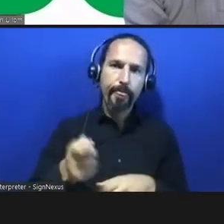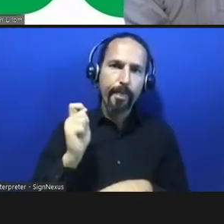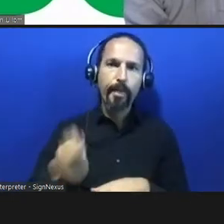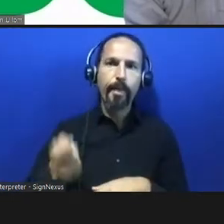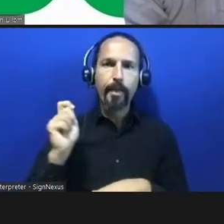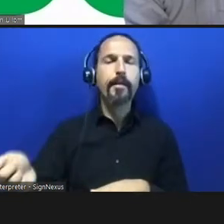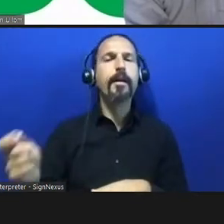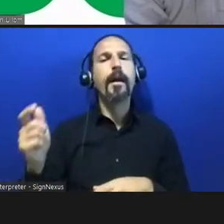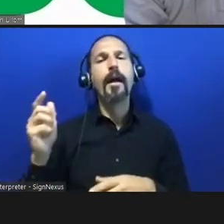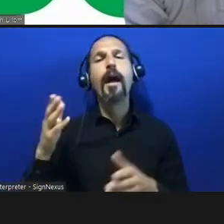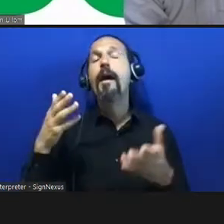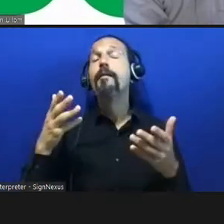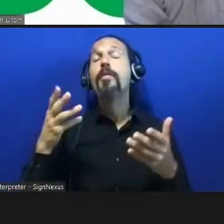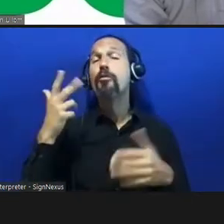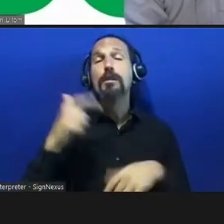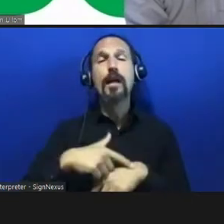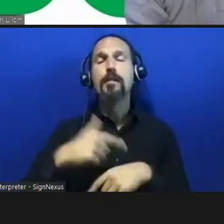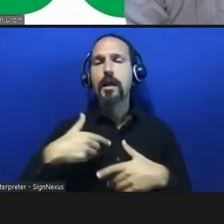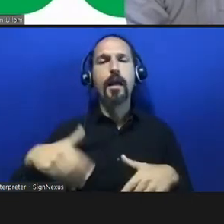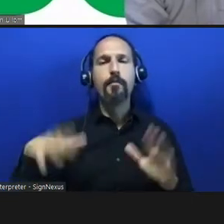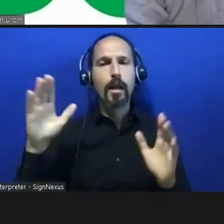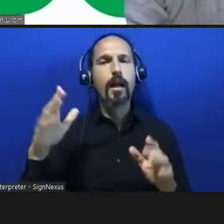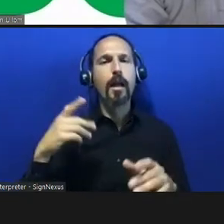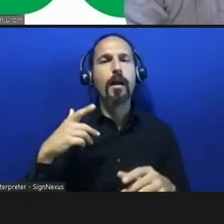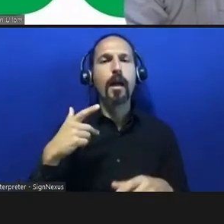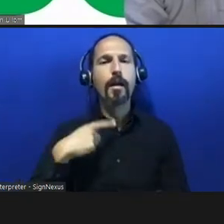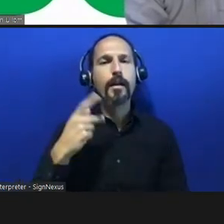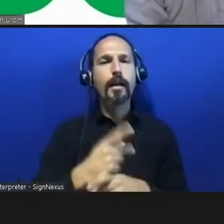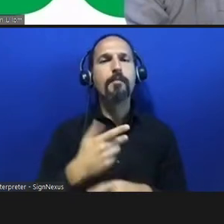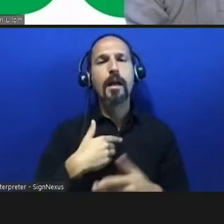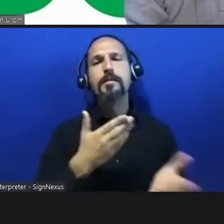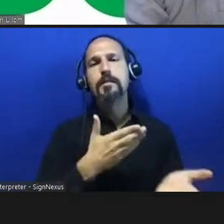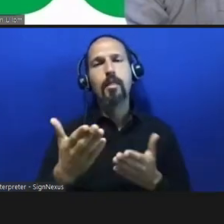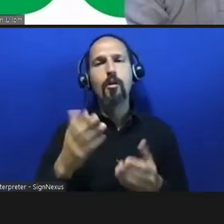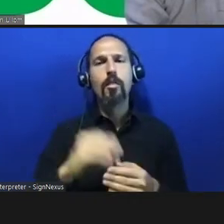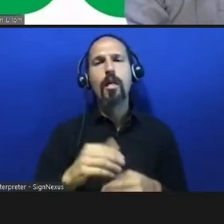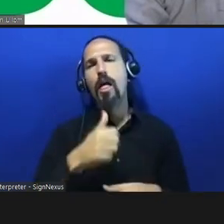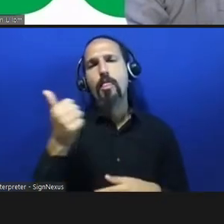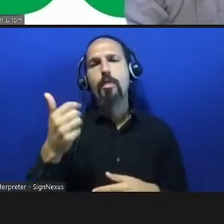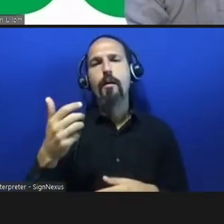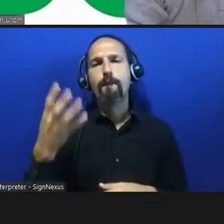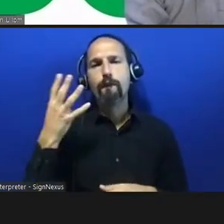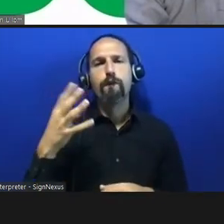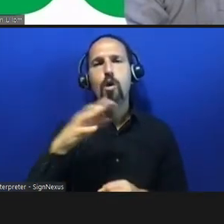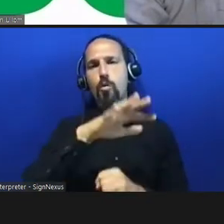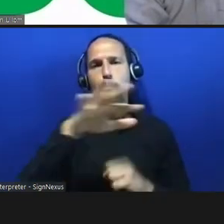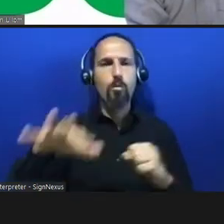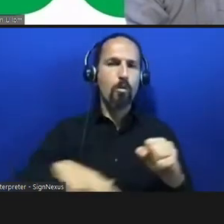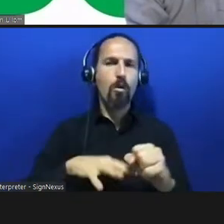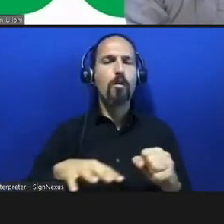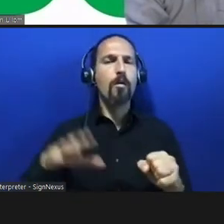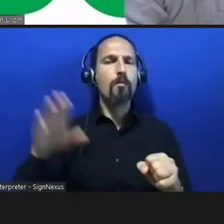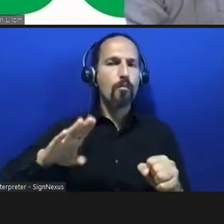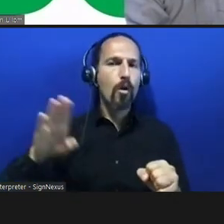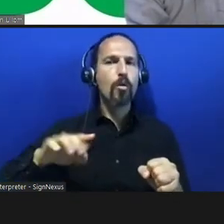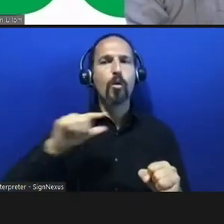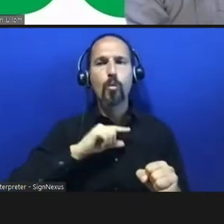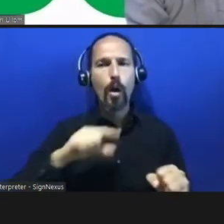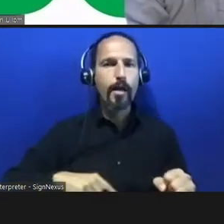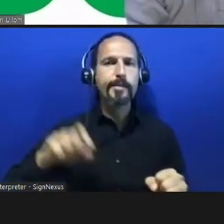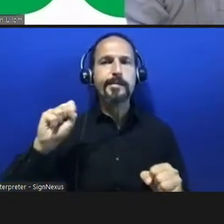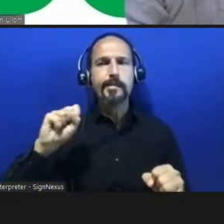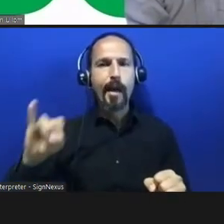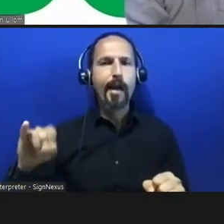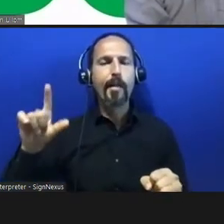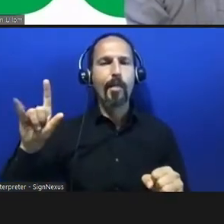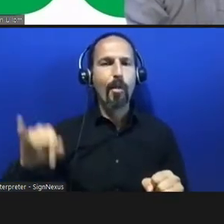attempts I gave up on it so I decided to keep my deliveries in the other four boroughs Brooklyn Queens and Staten Island Long Island